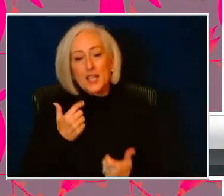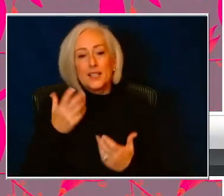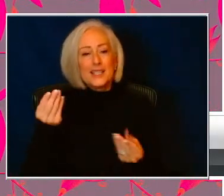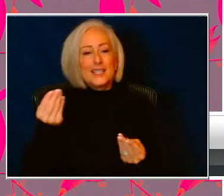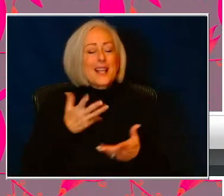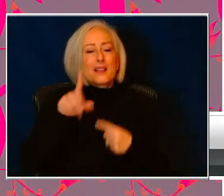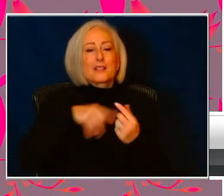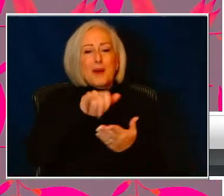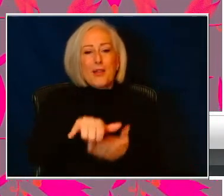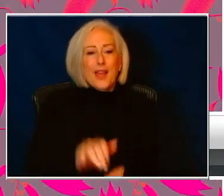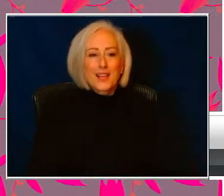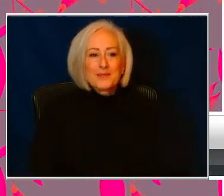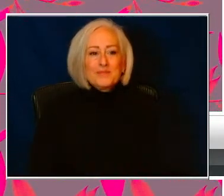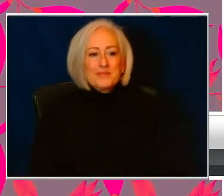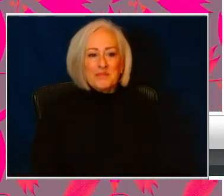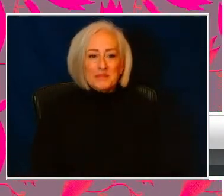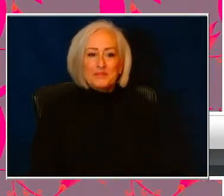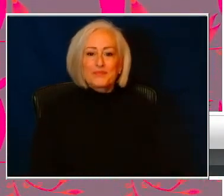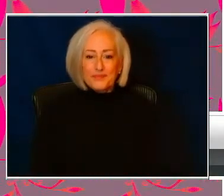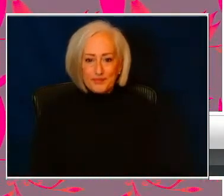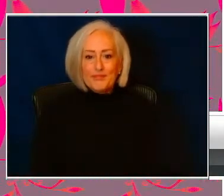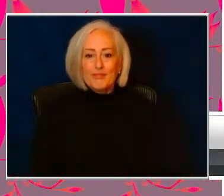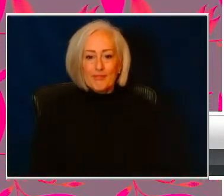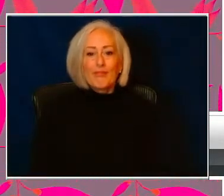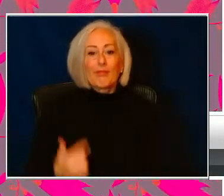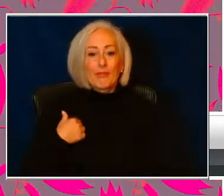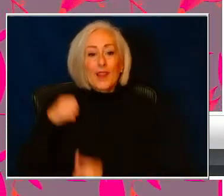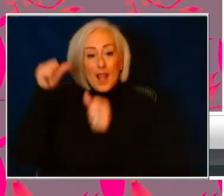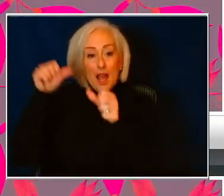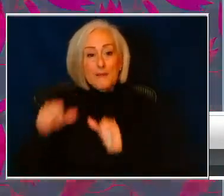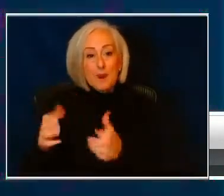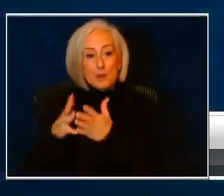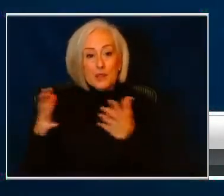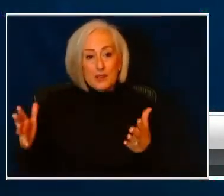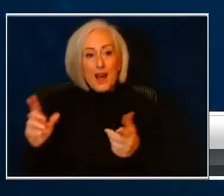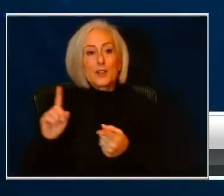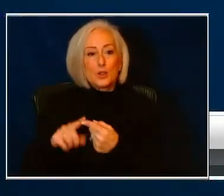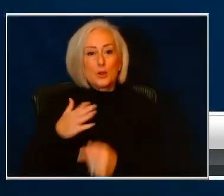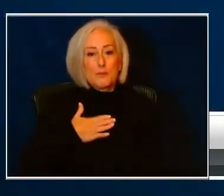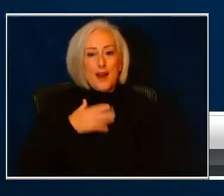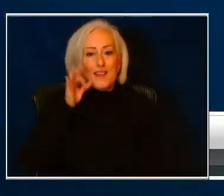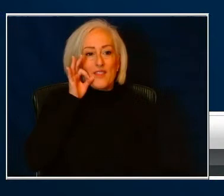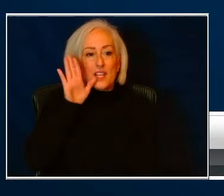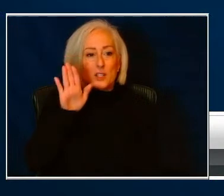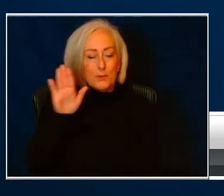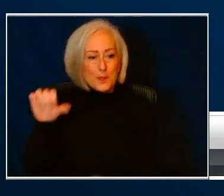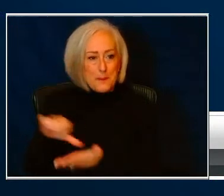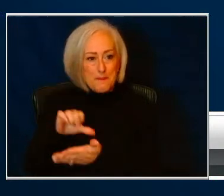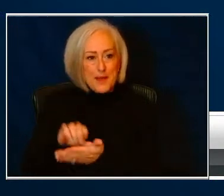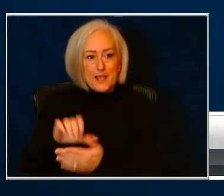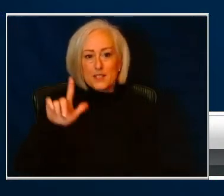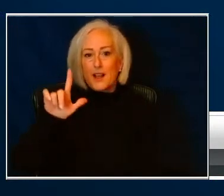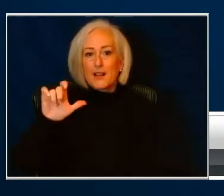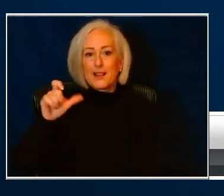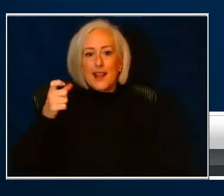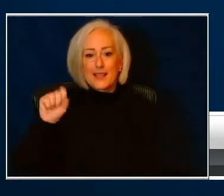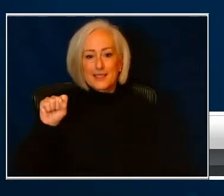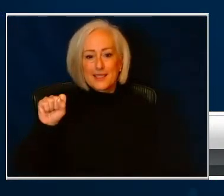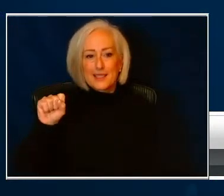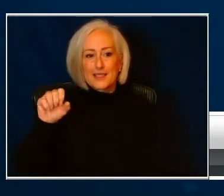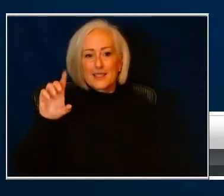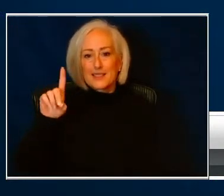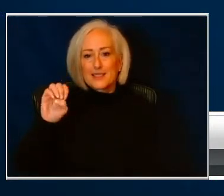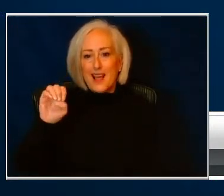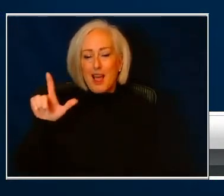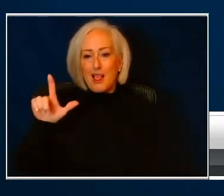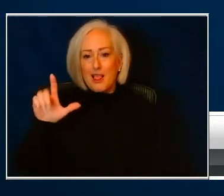it. So I post a lot of the things to my Facebook page, which is Alexis Del Cid TV, but also on